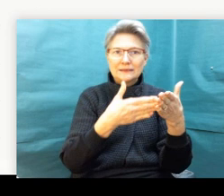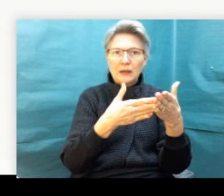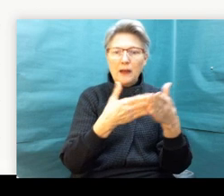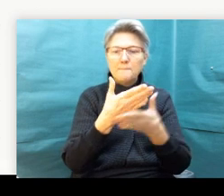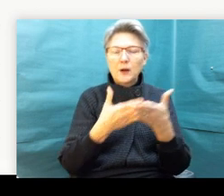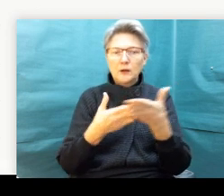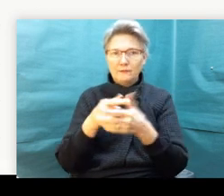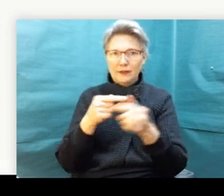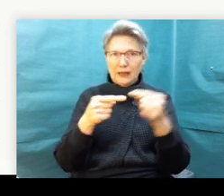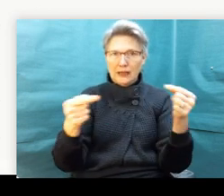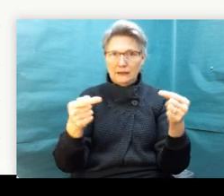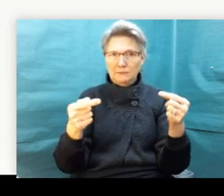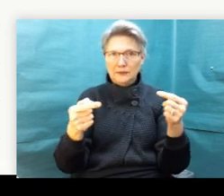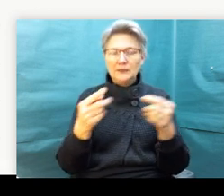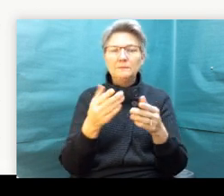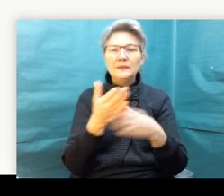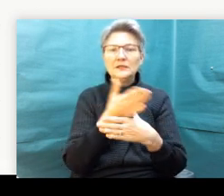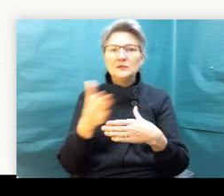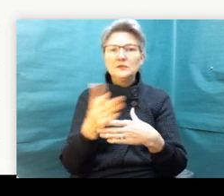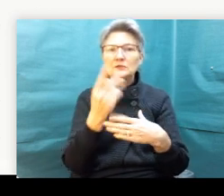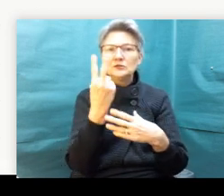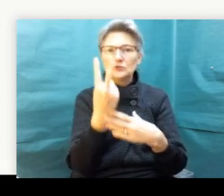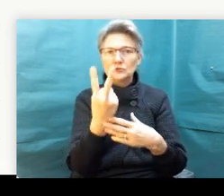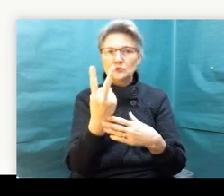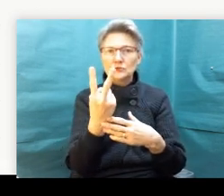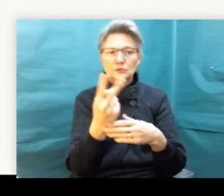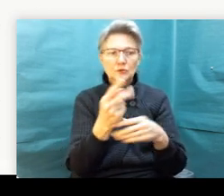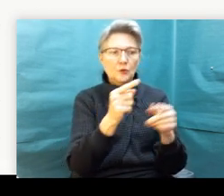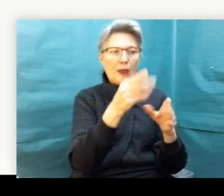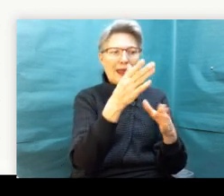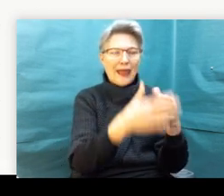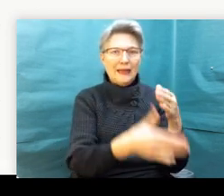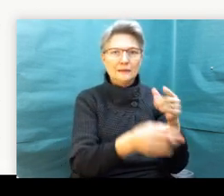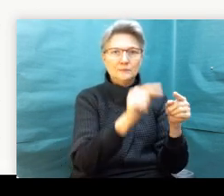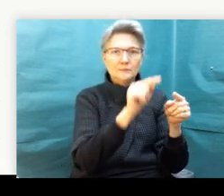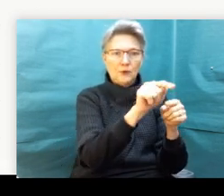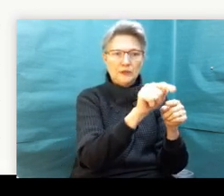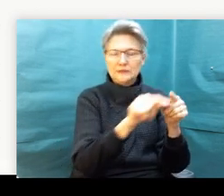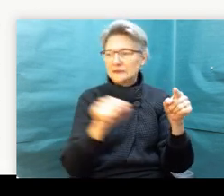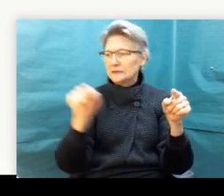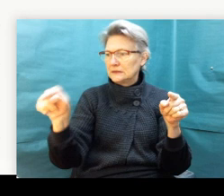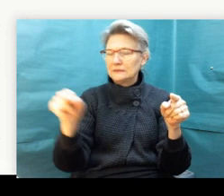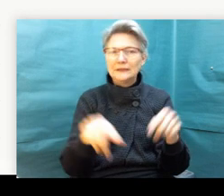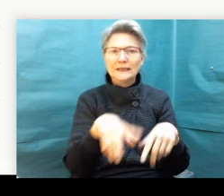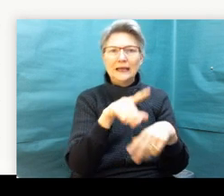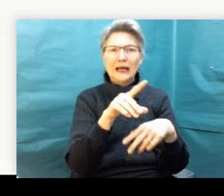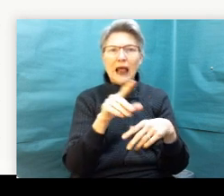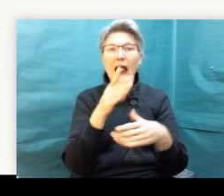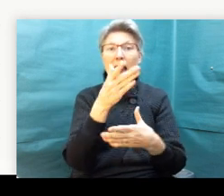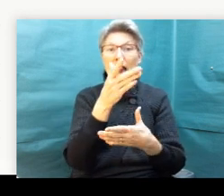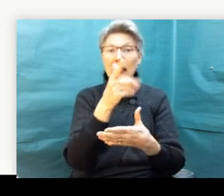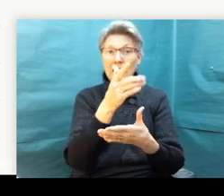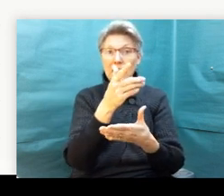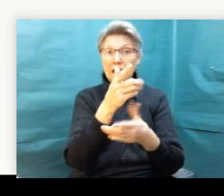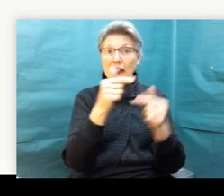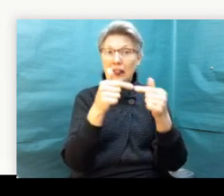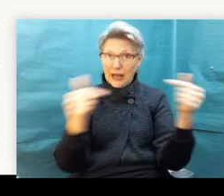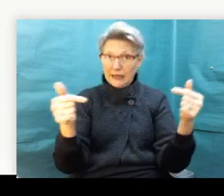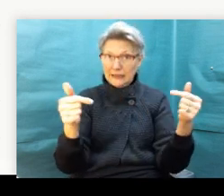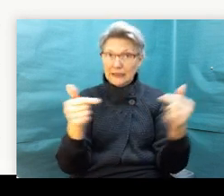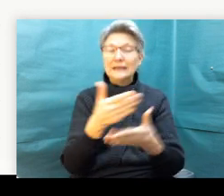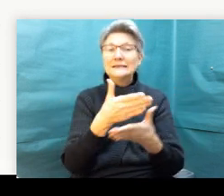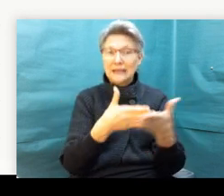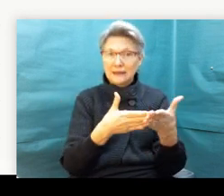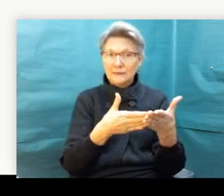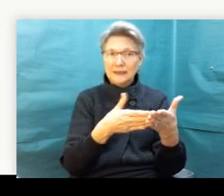a line between two endpoints. So this line segment is DE. To read this, we'd say line segment DE